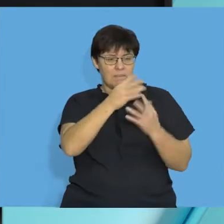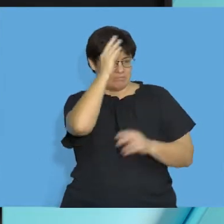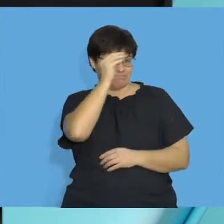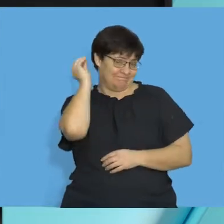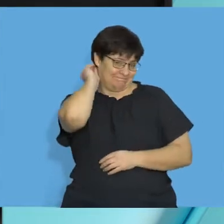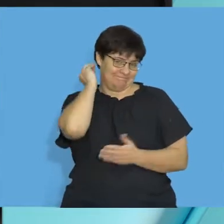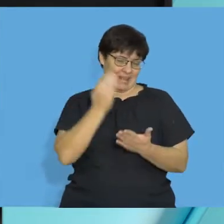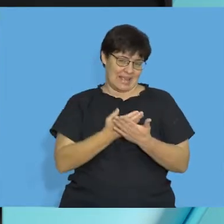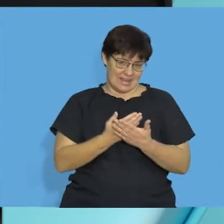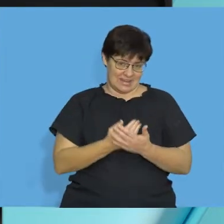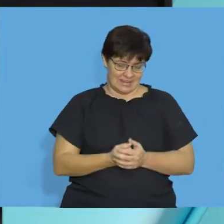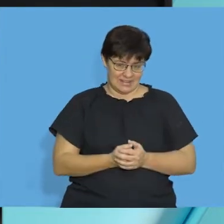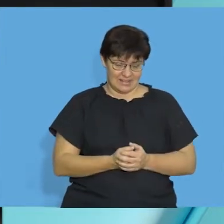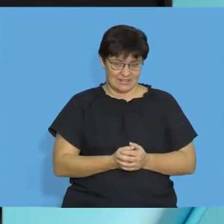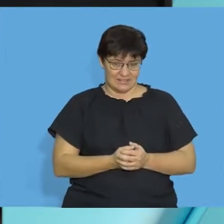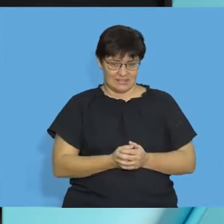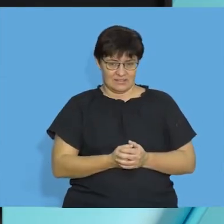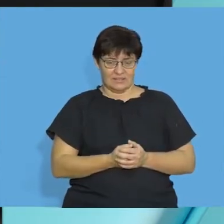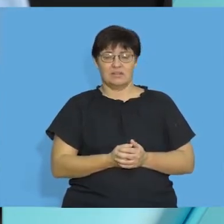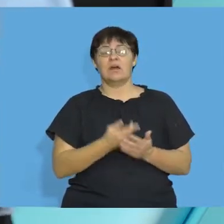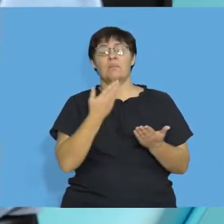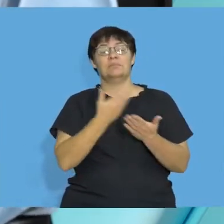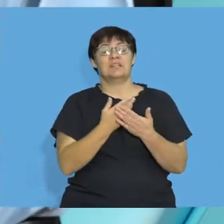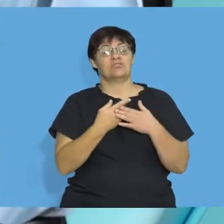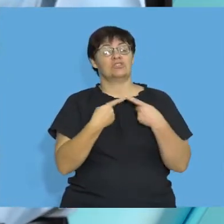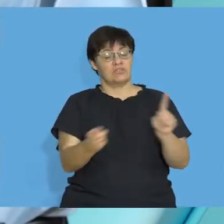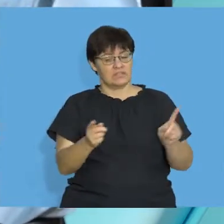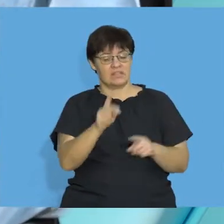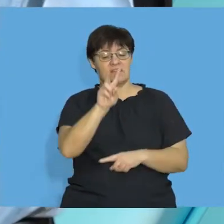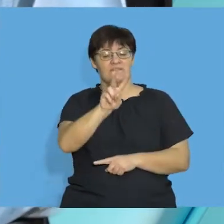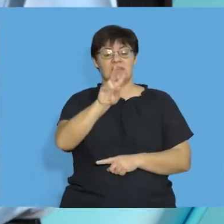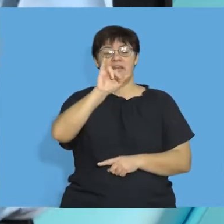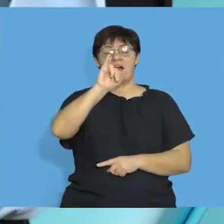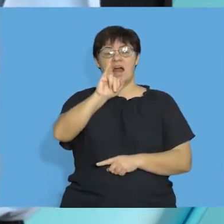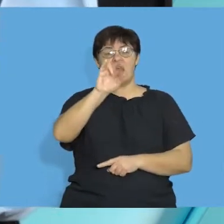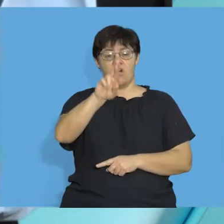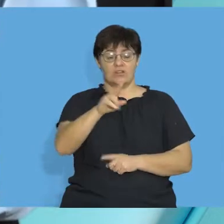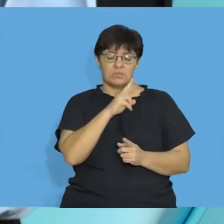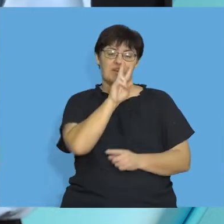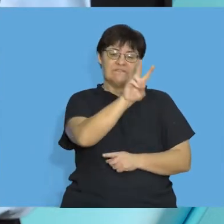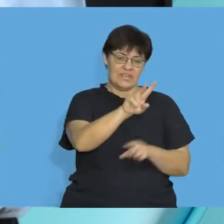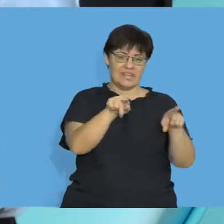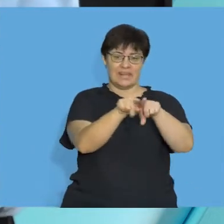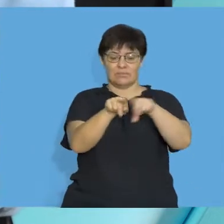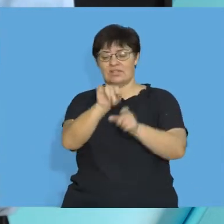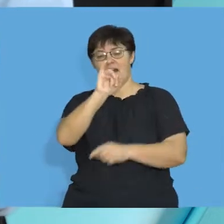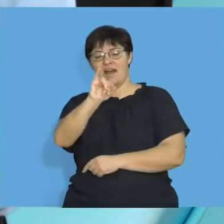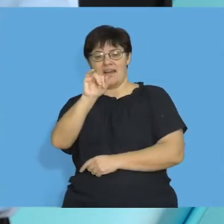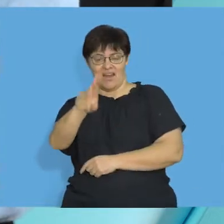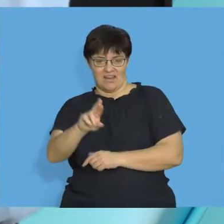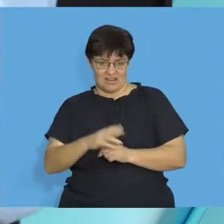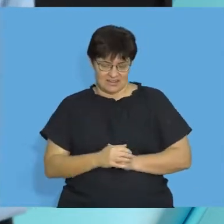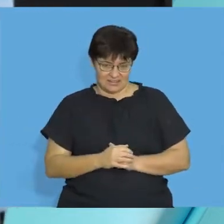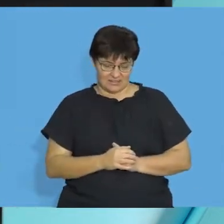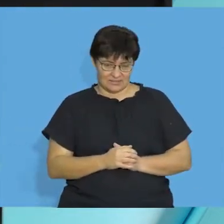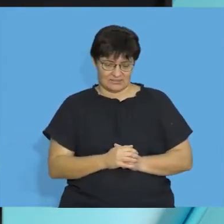you to remember the word potential difference is V is equal to I times R. It spells the word